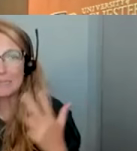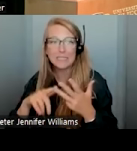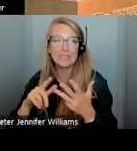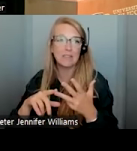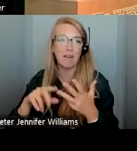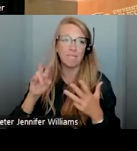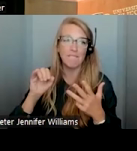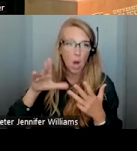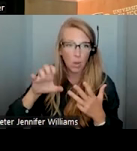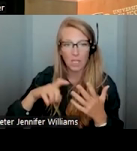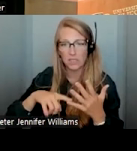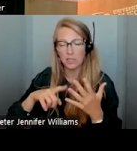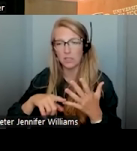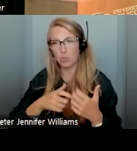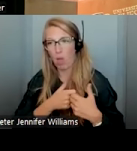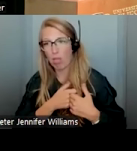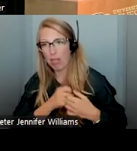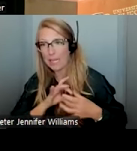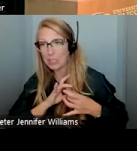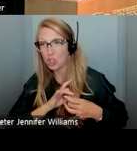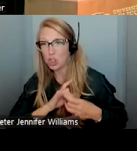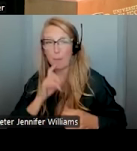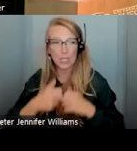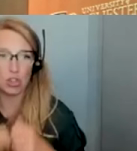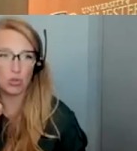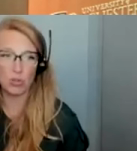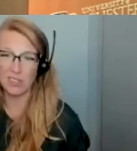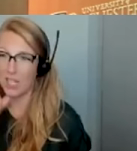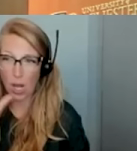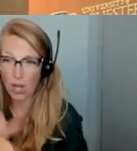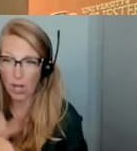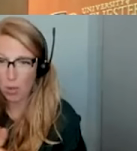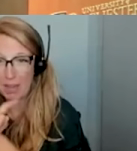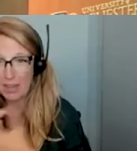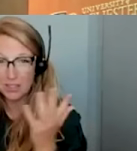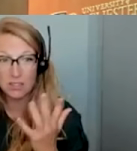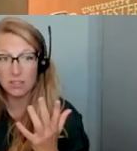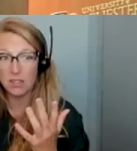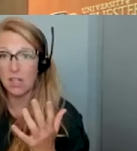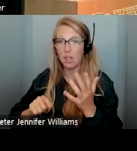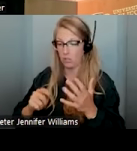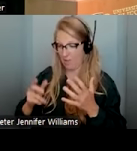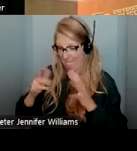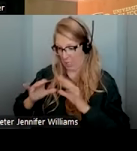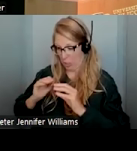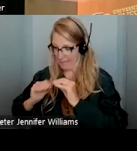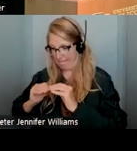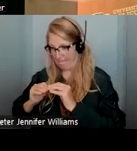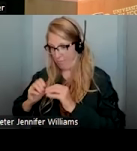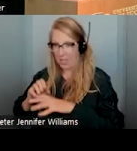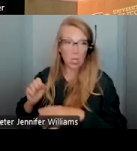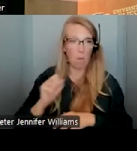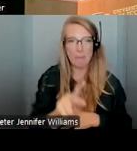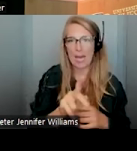and unemployment. And 80 or 90% of them get released back to the community after the